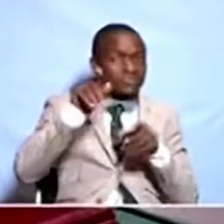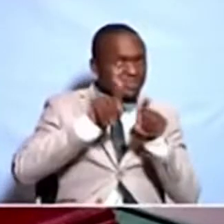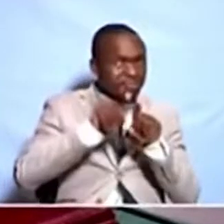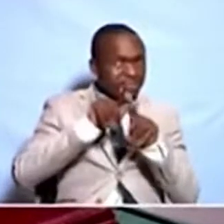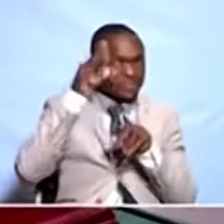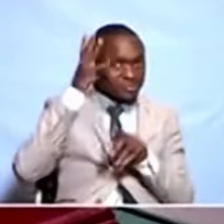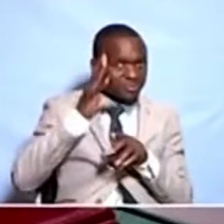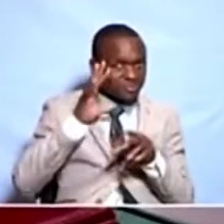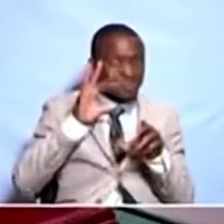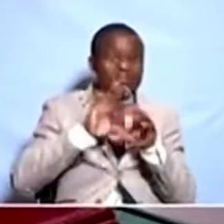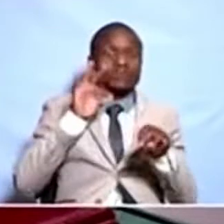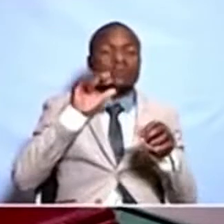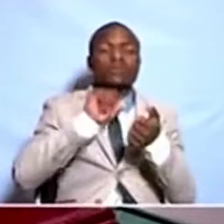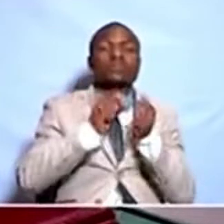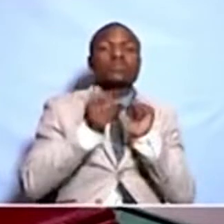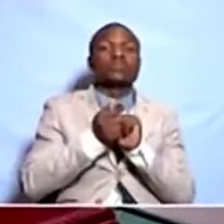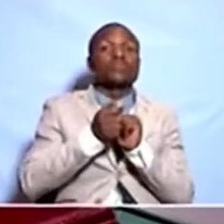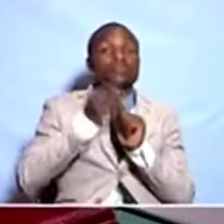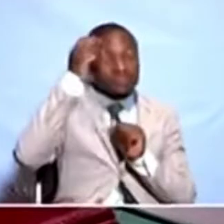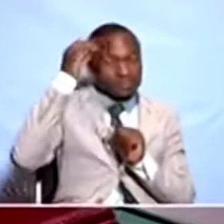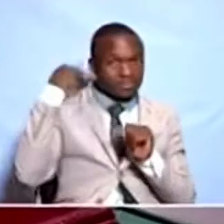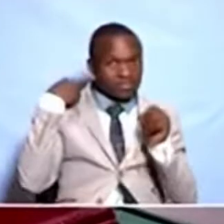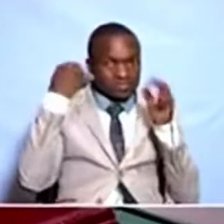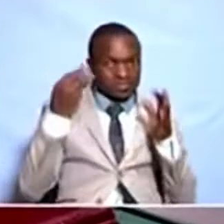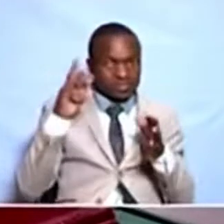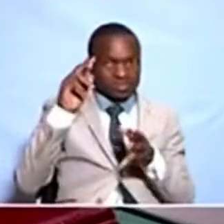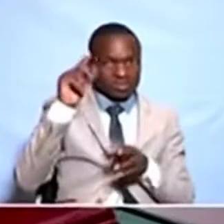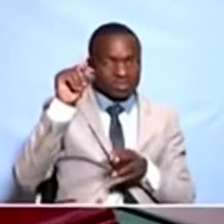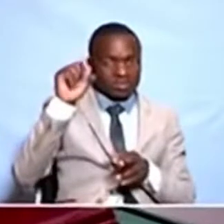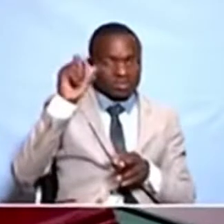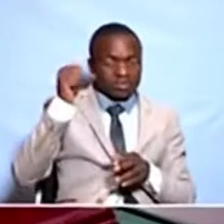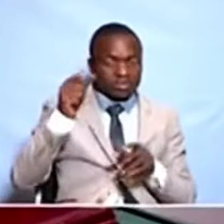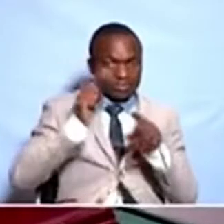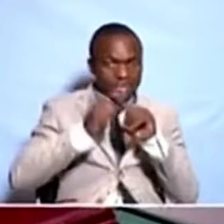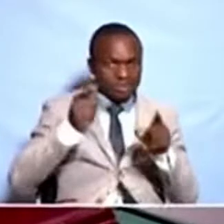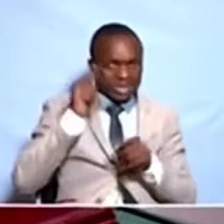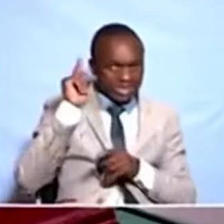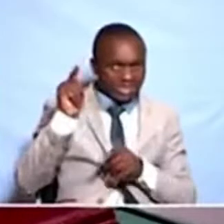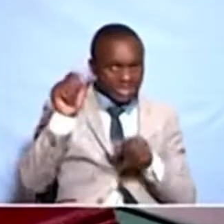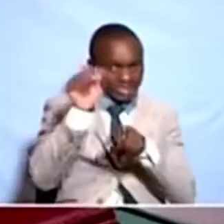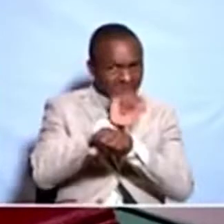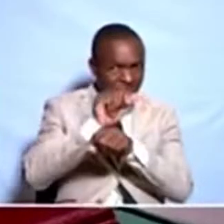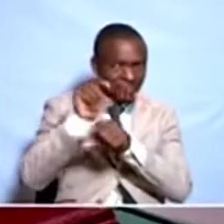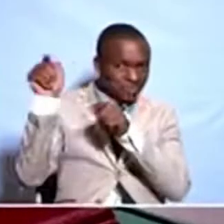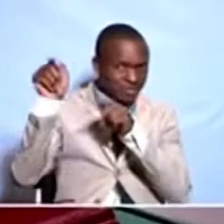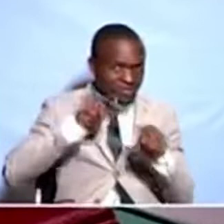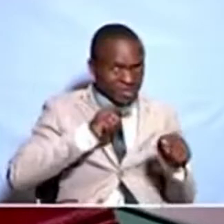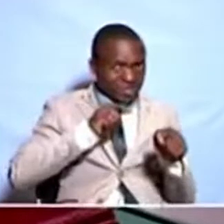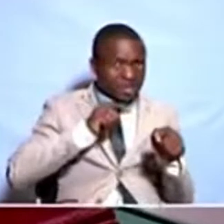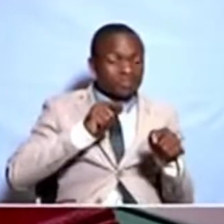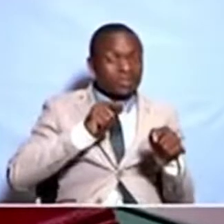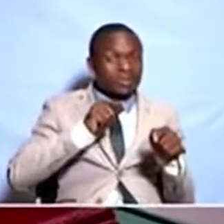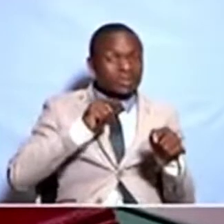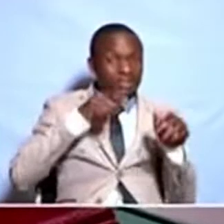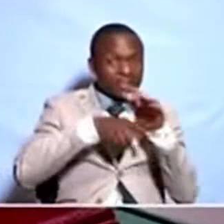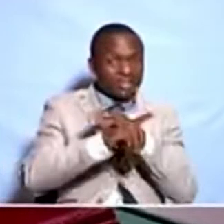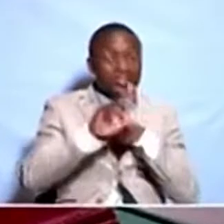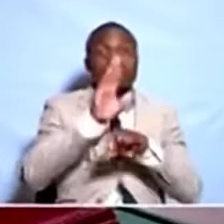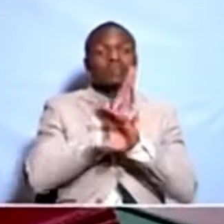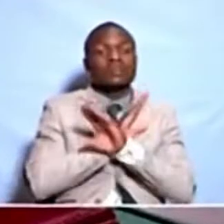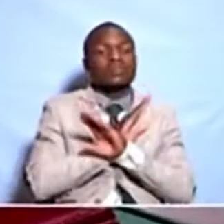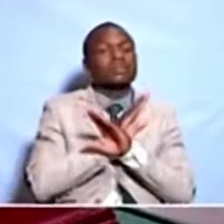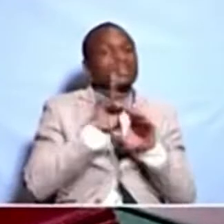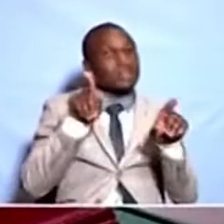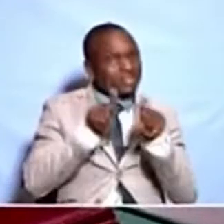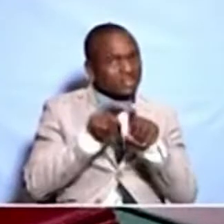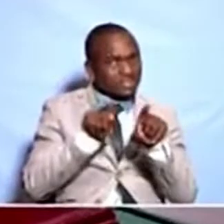officers or RATSA. That in actual sense, when that vehicle was coming in and it was cleared on the same color, but when you want